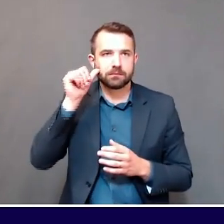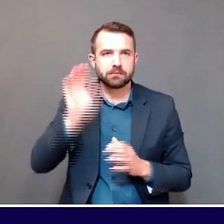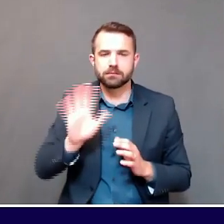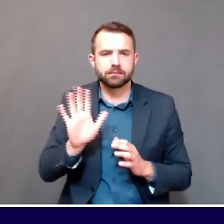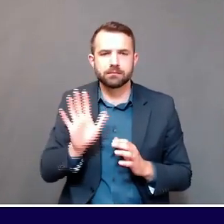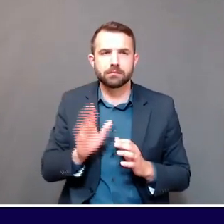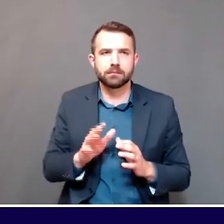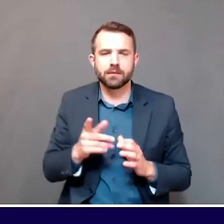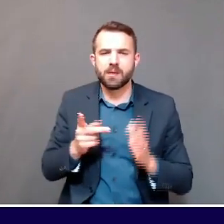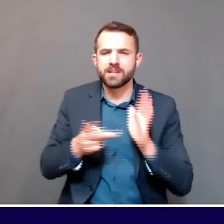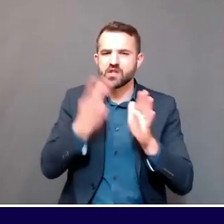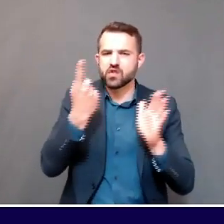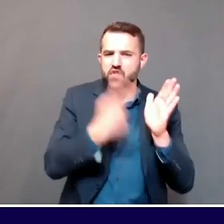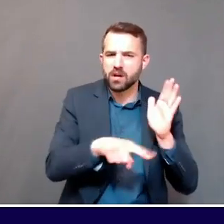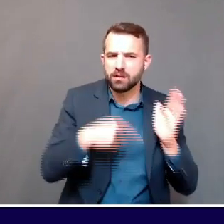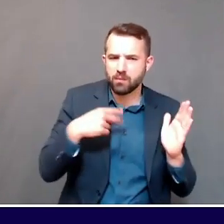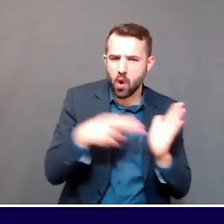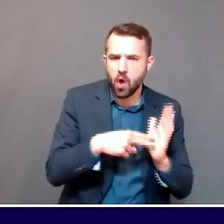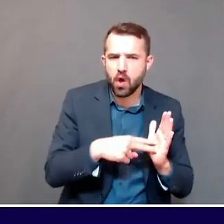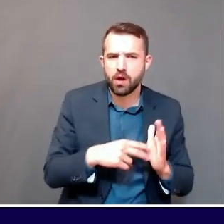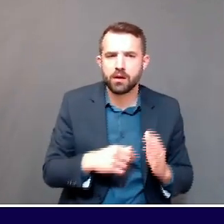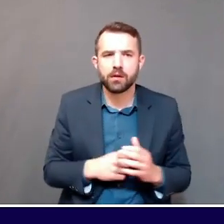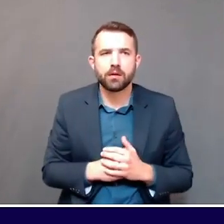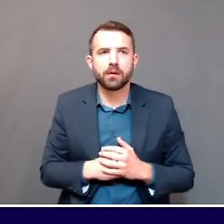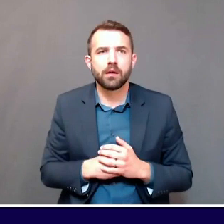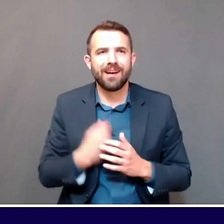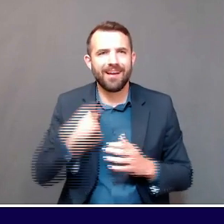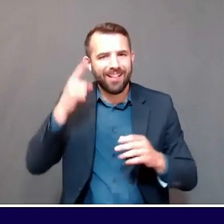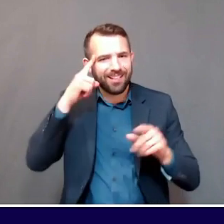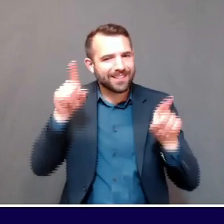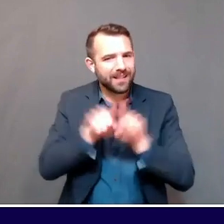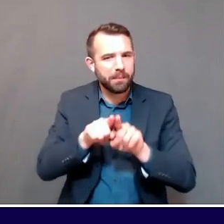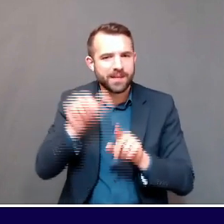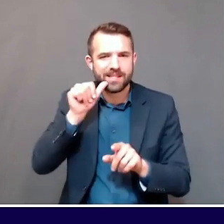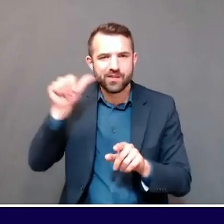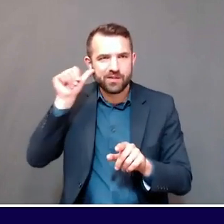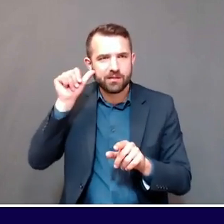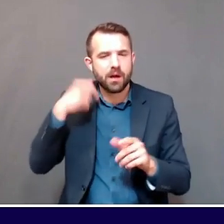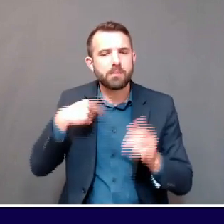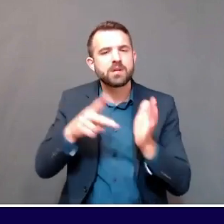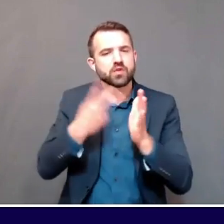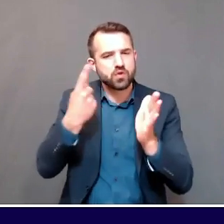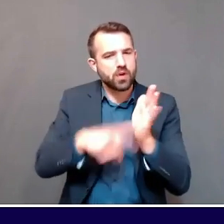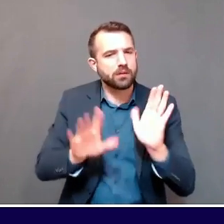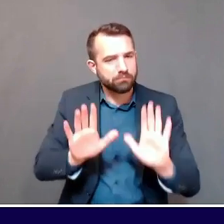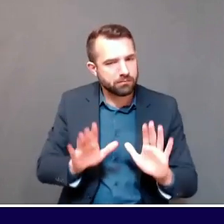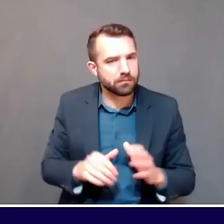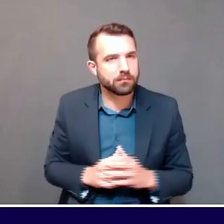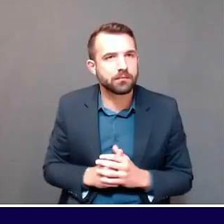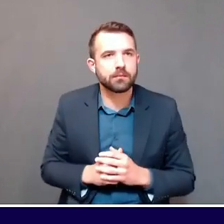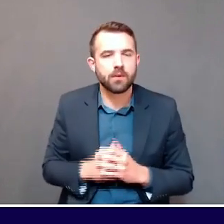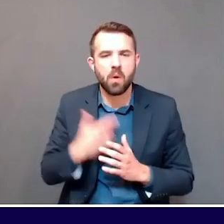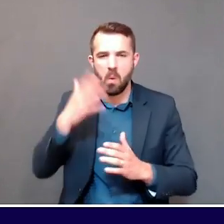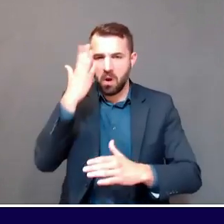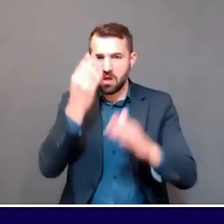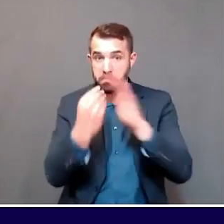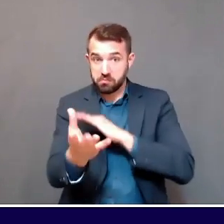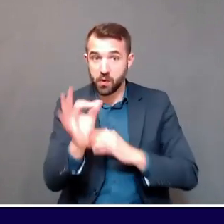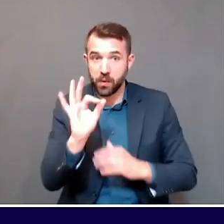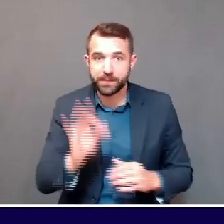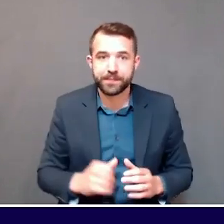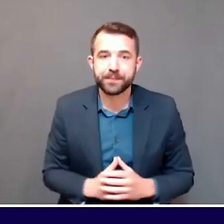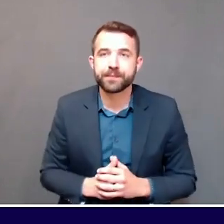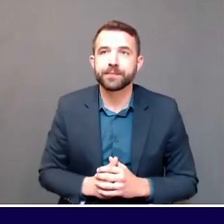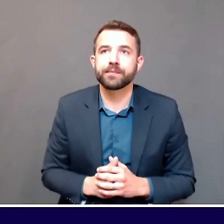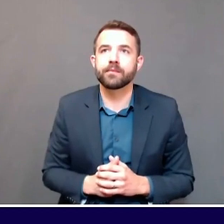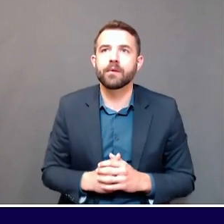check, Kevin, to make sure. I believe again. I'll double check to make sure I don't give you the incorrect number. Okay, great. I'll check with Robert